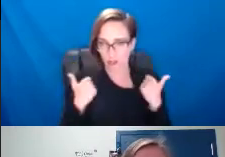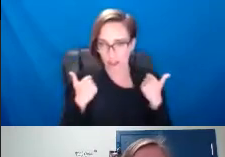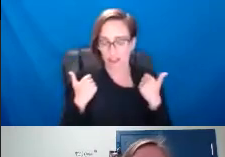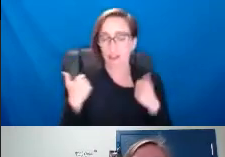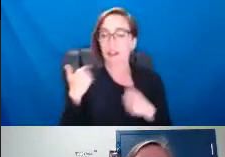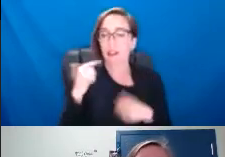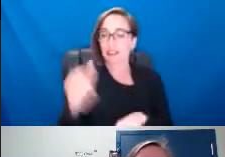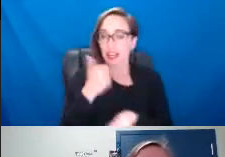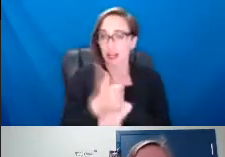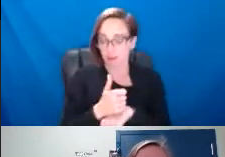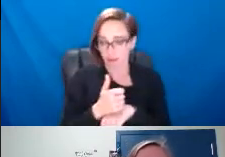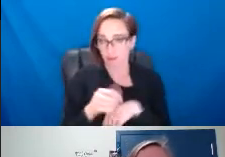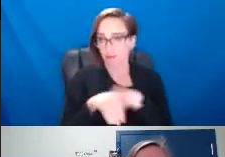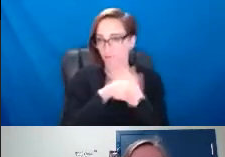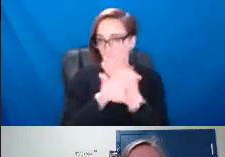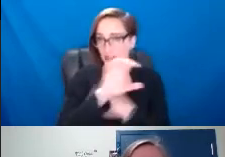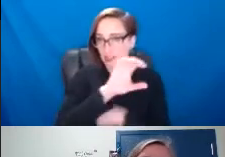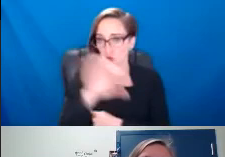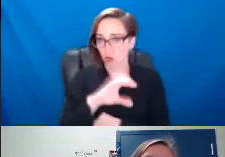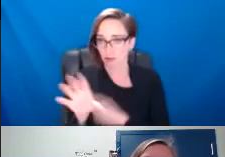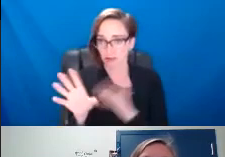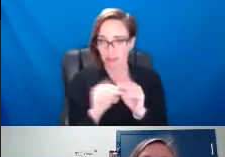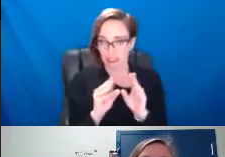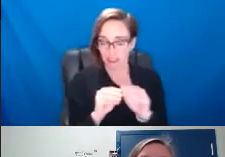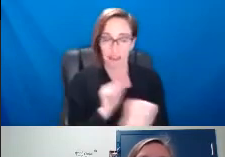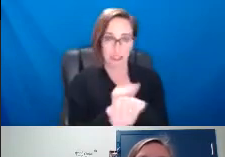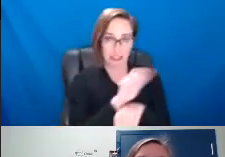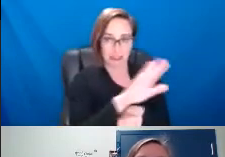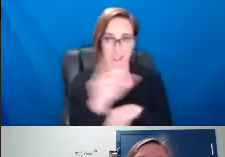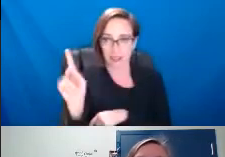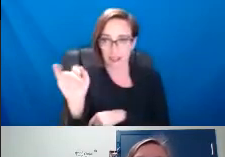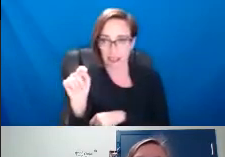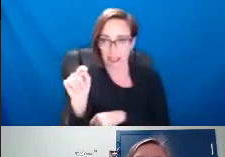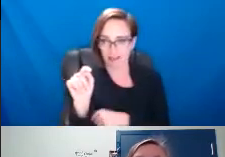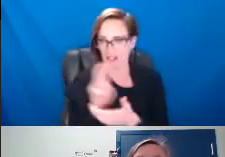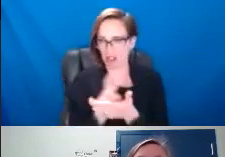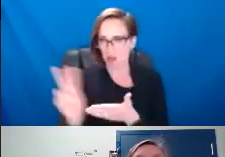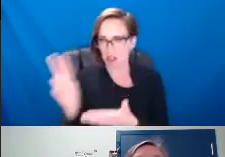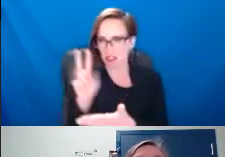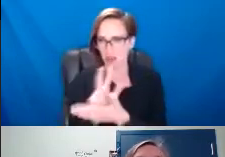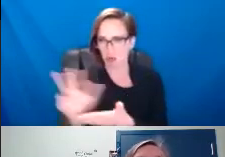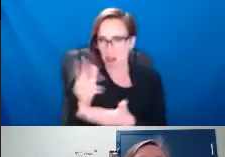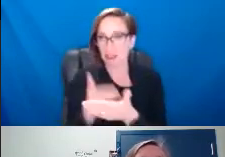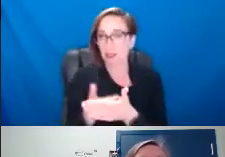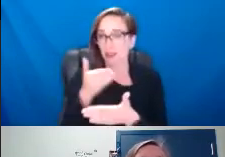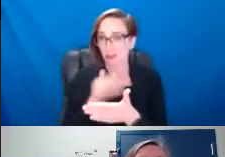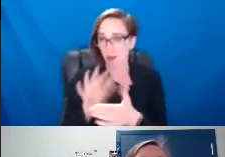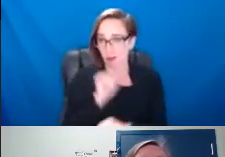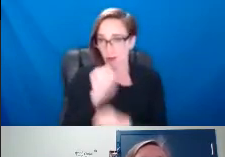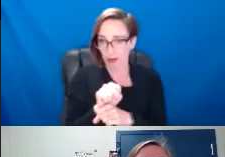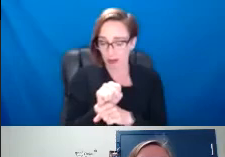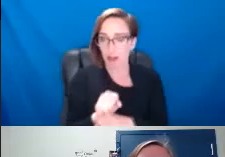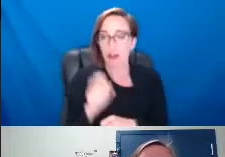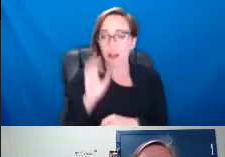Zoom meeting and we would send out these kits a couple weeks ahead of time, and we would start up the